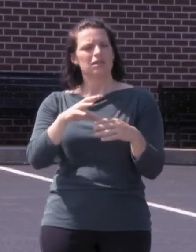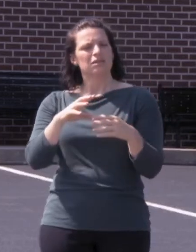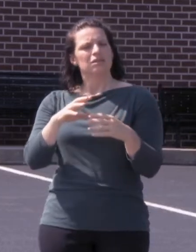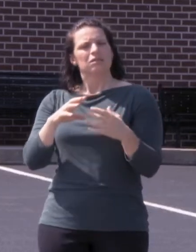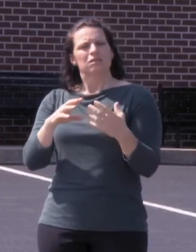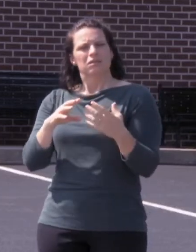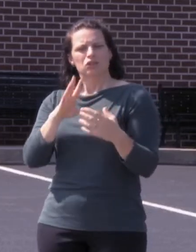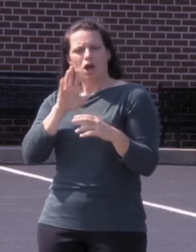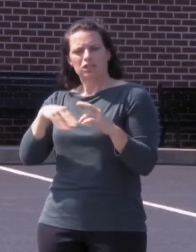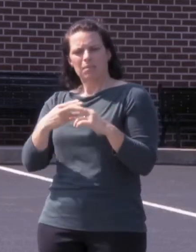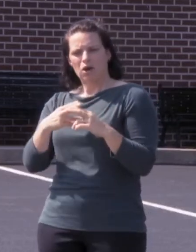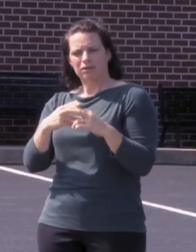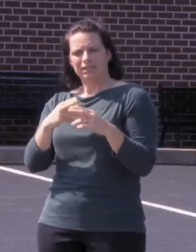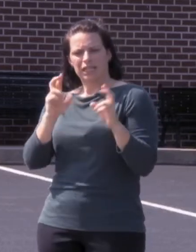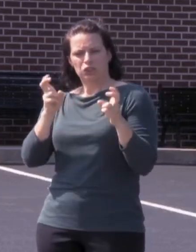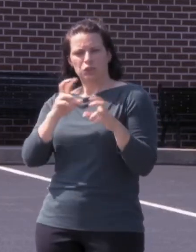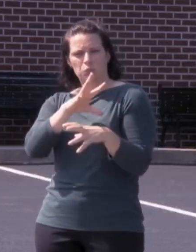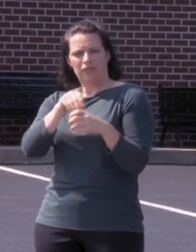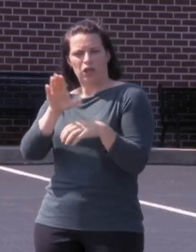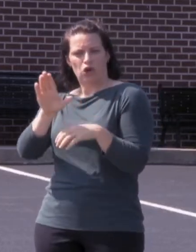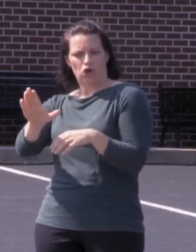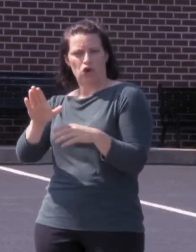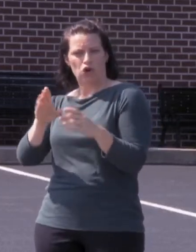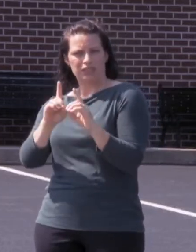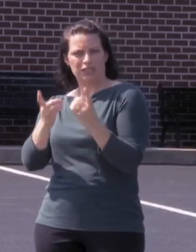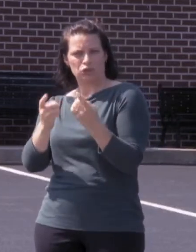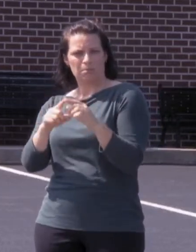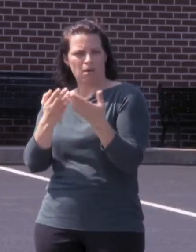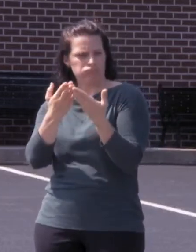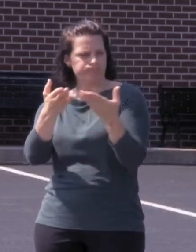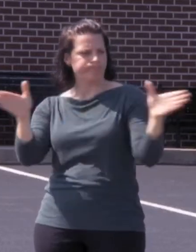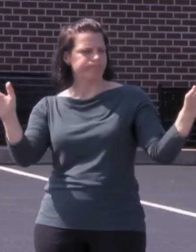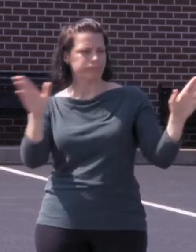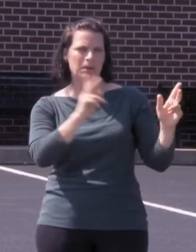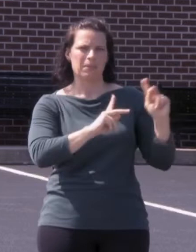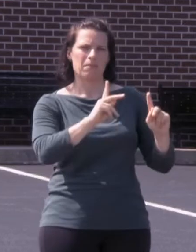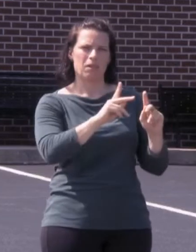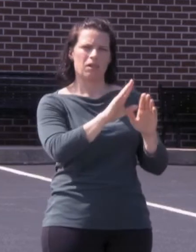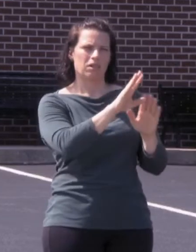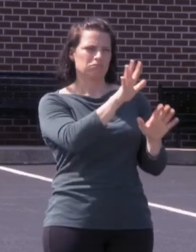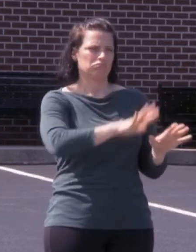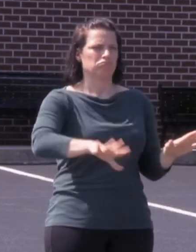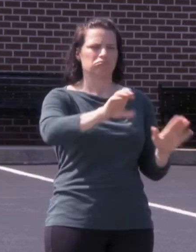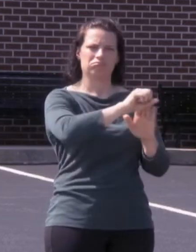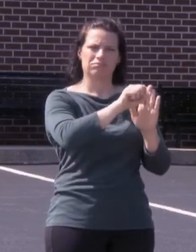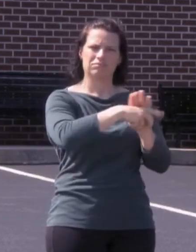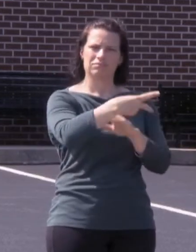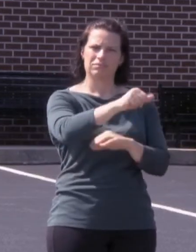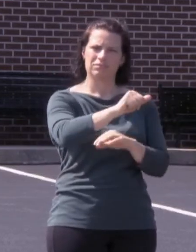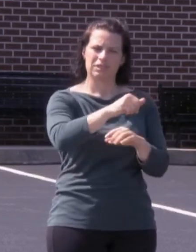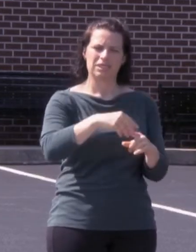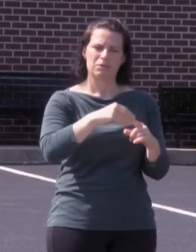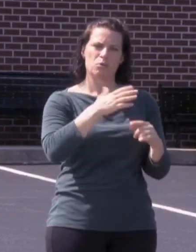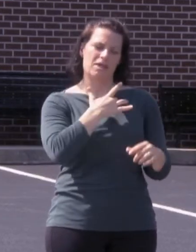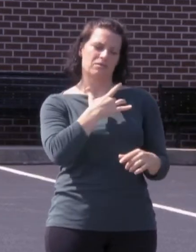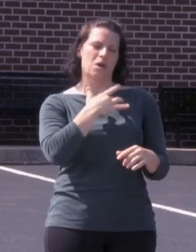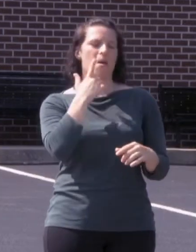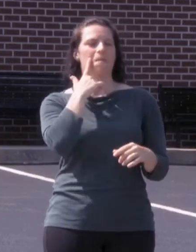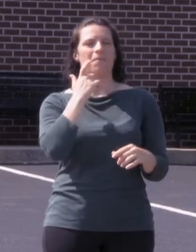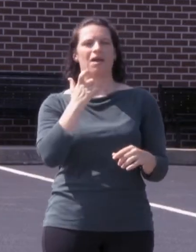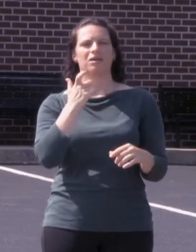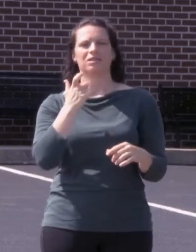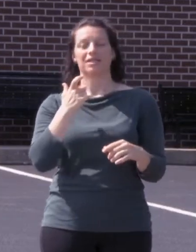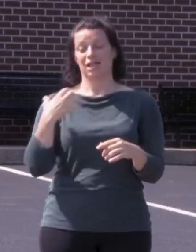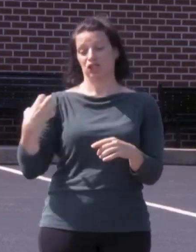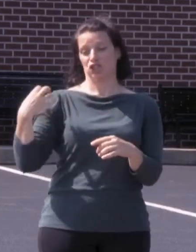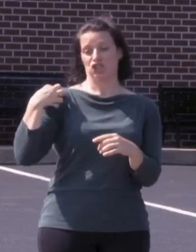individuals in her district, but also a broad array of people across the Commonwealth, and a special place in my heart because she makes, as